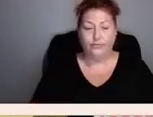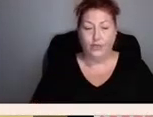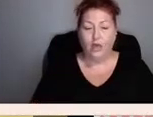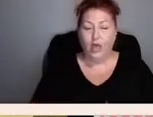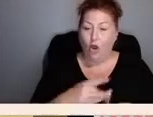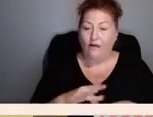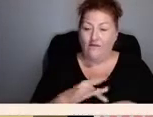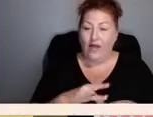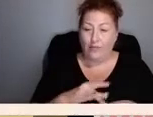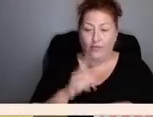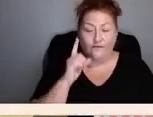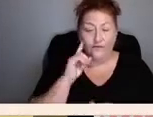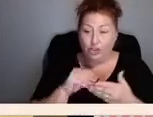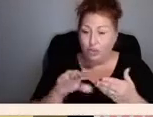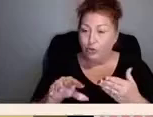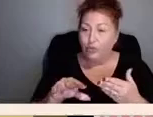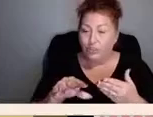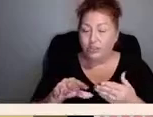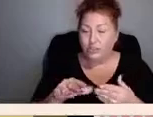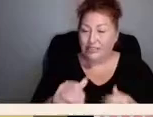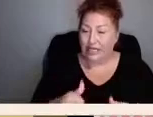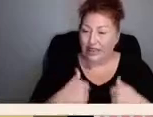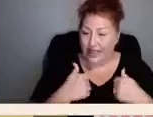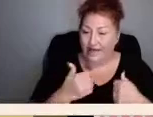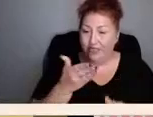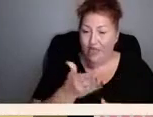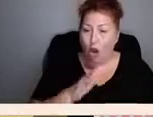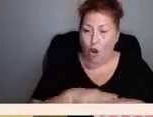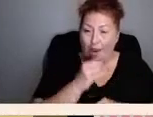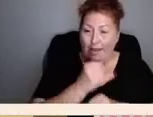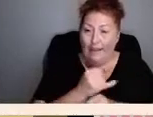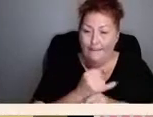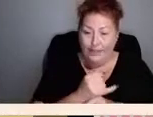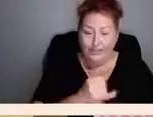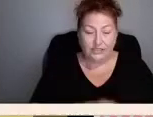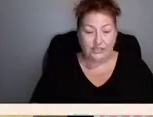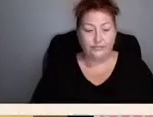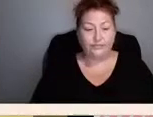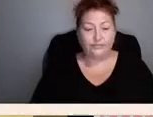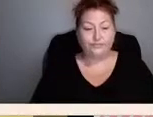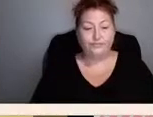are available for students to live on campus.